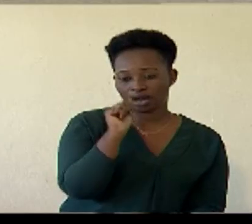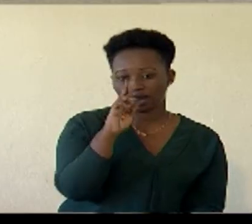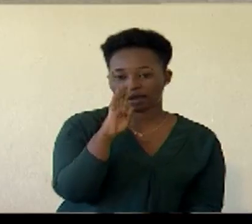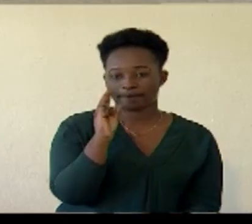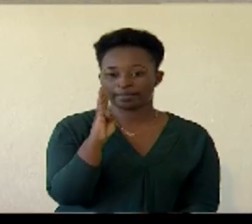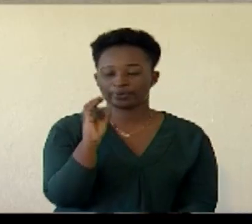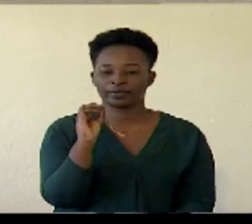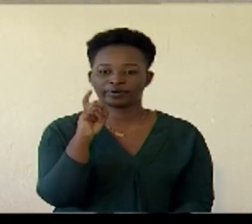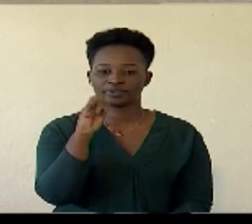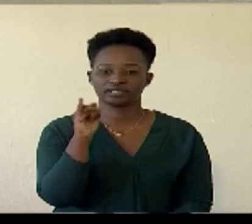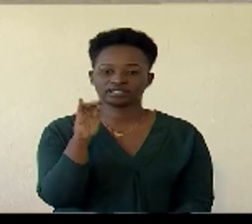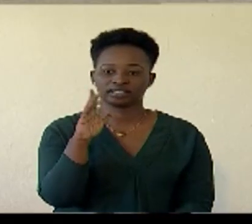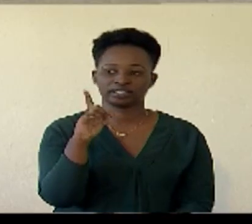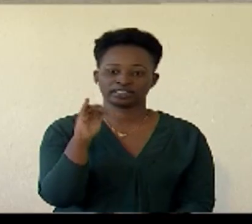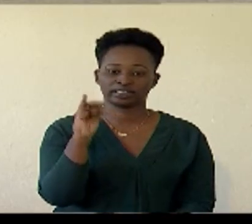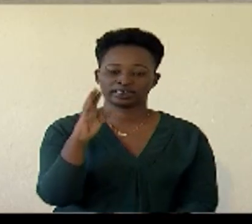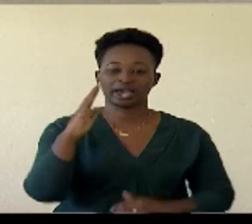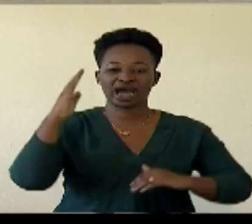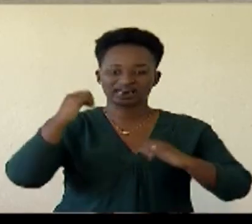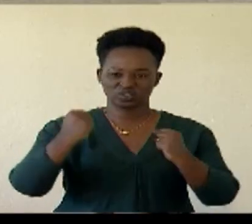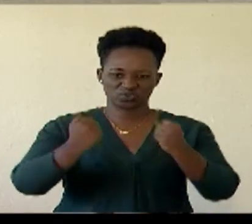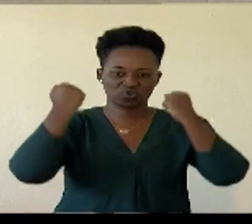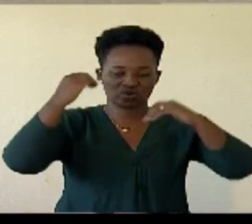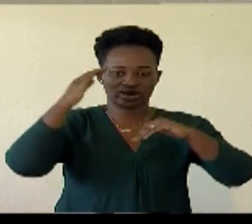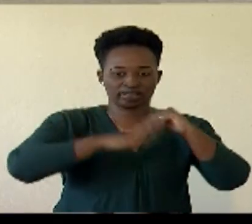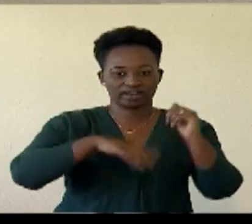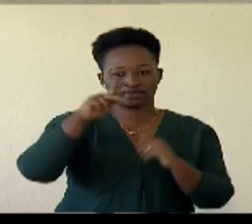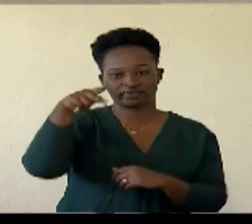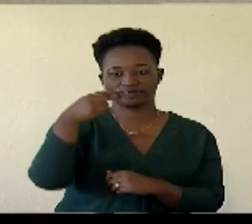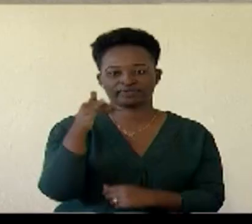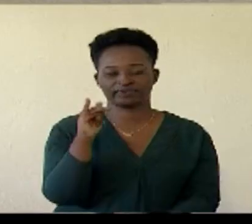acids compared to the phenol. We mentioned that one slightly